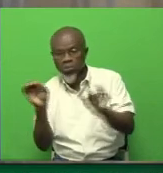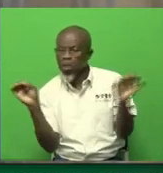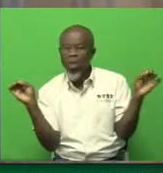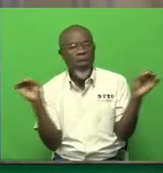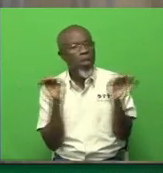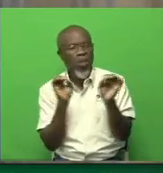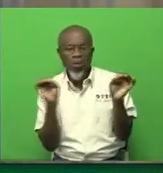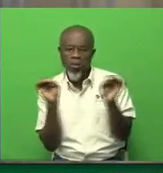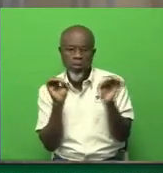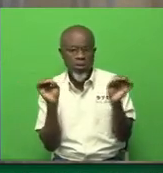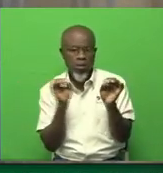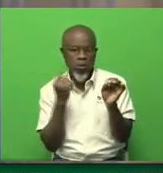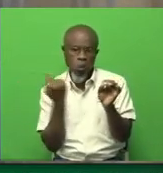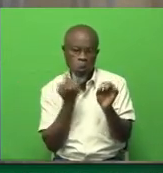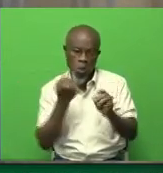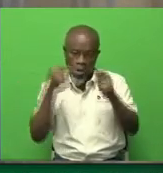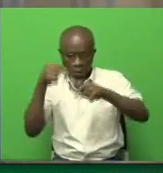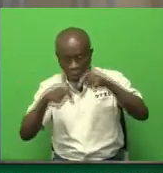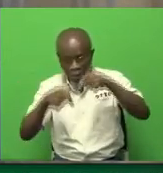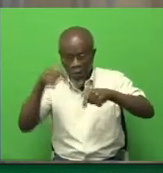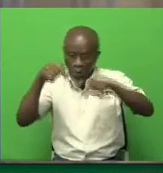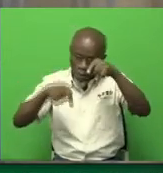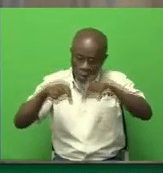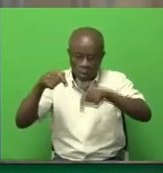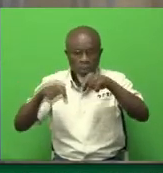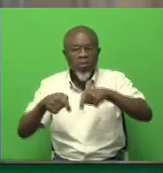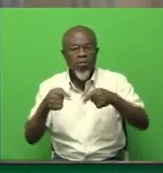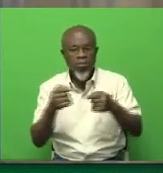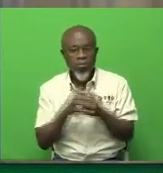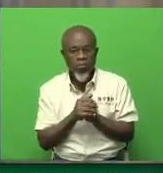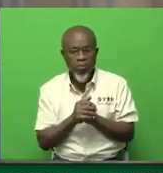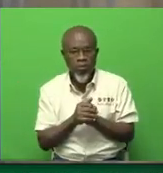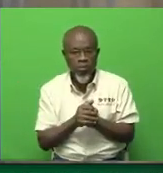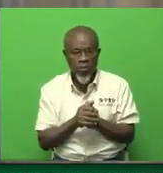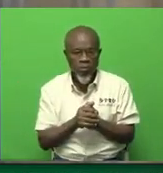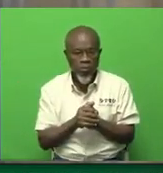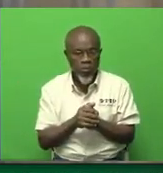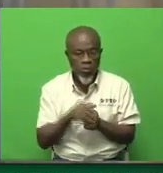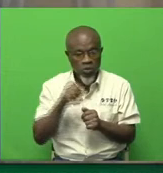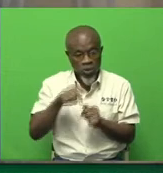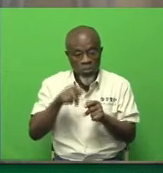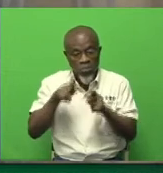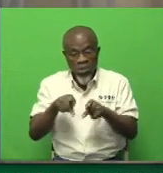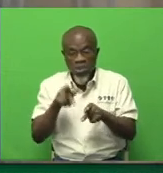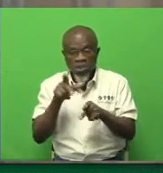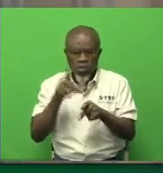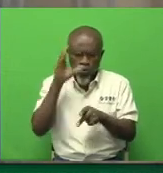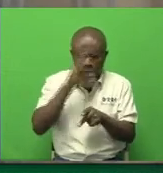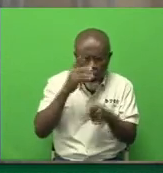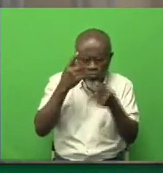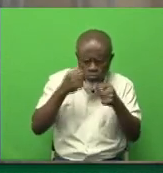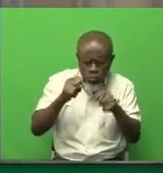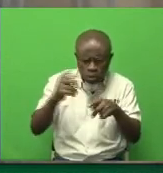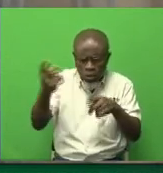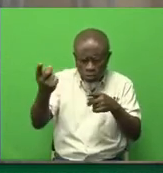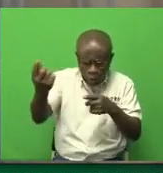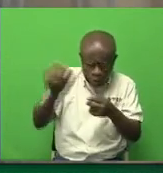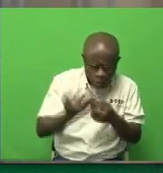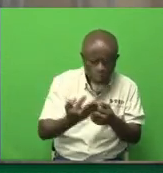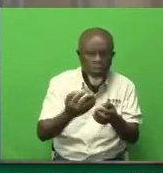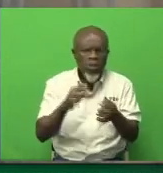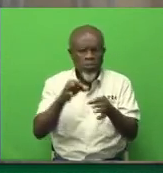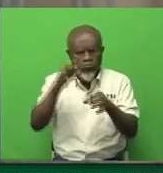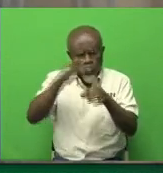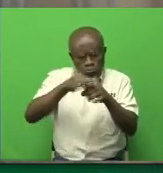again this provides no confidence to persons seeking to invest funds in our country I turn to